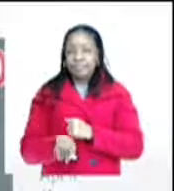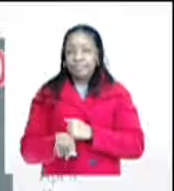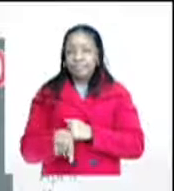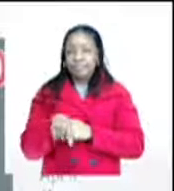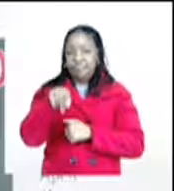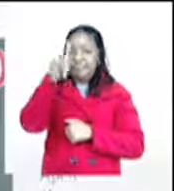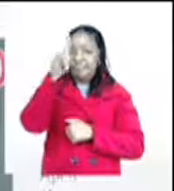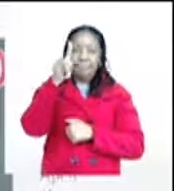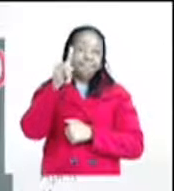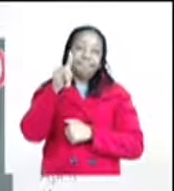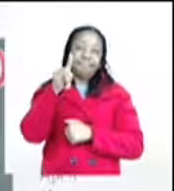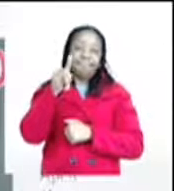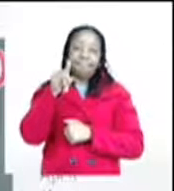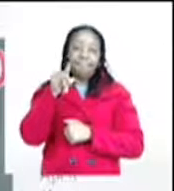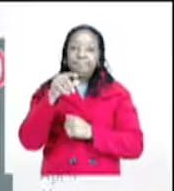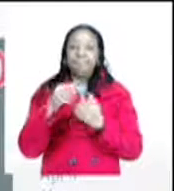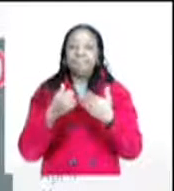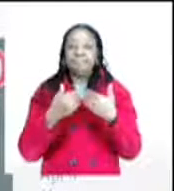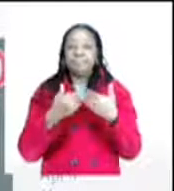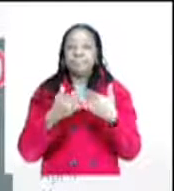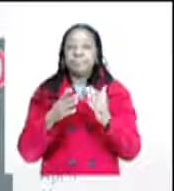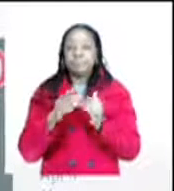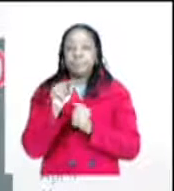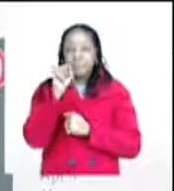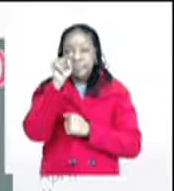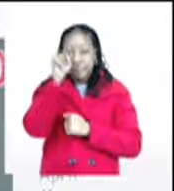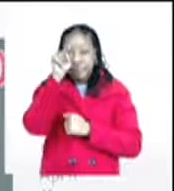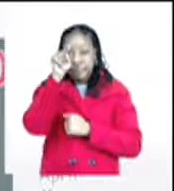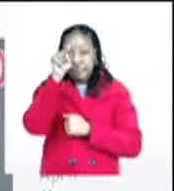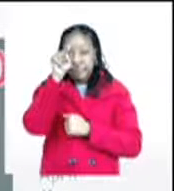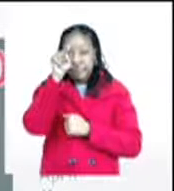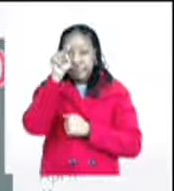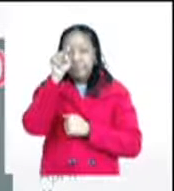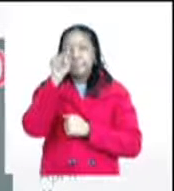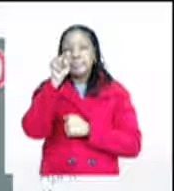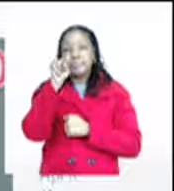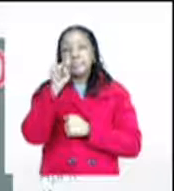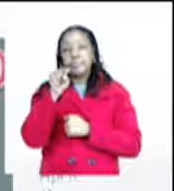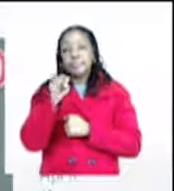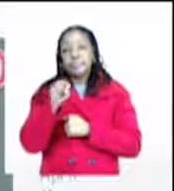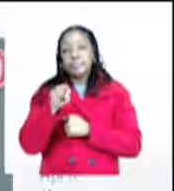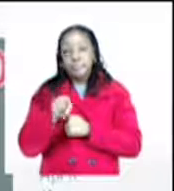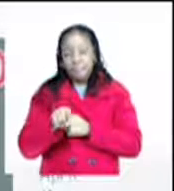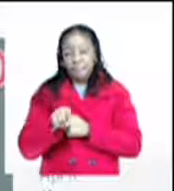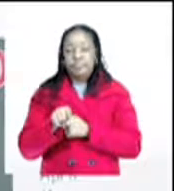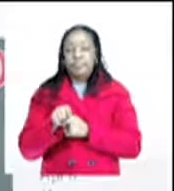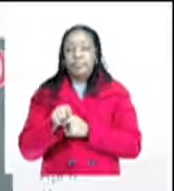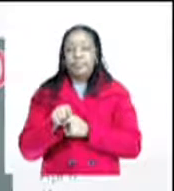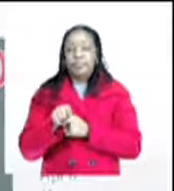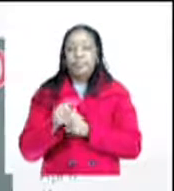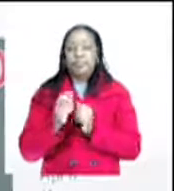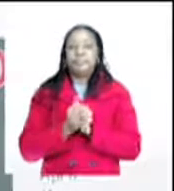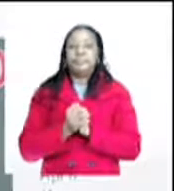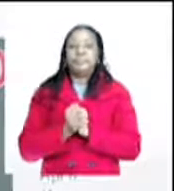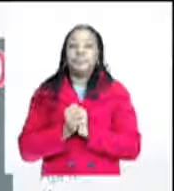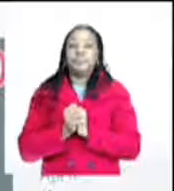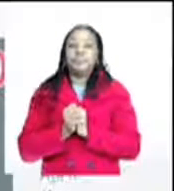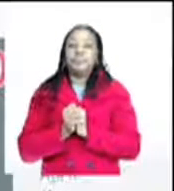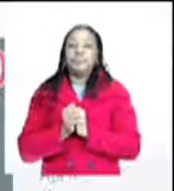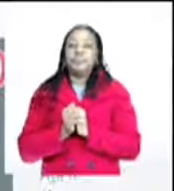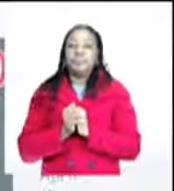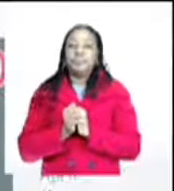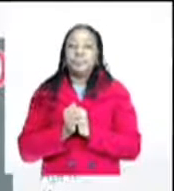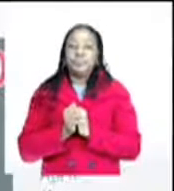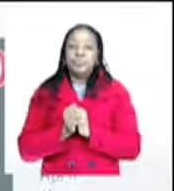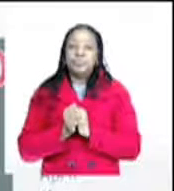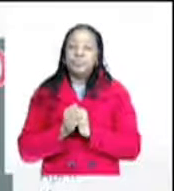dot and an arrow to show us the writing direction. So we always start from the